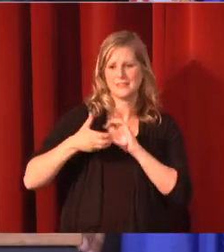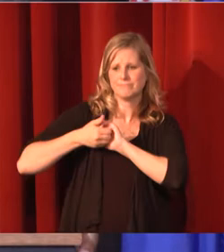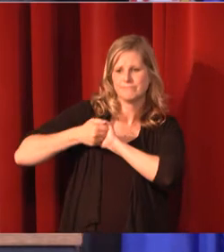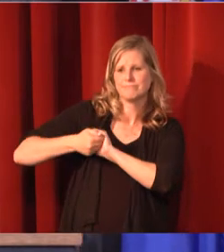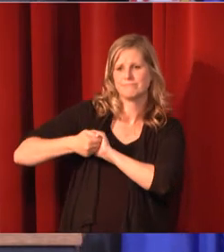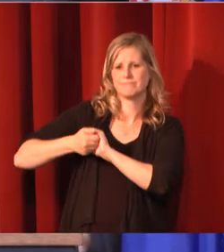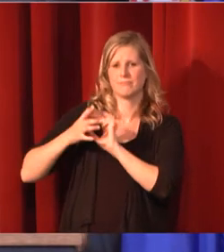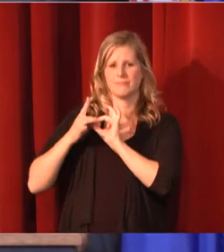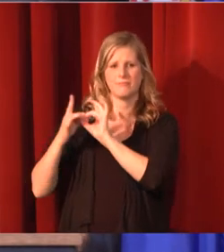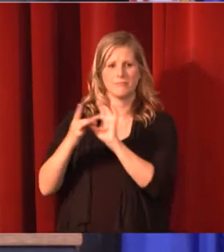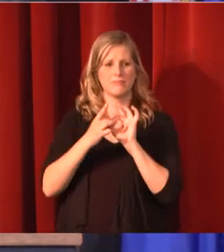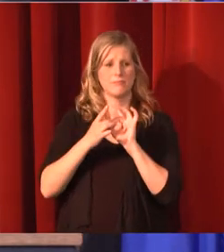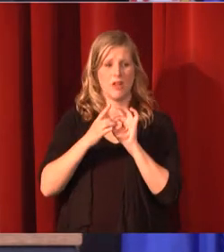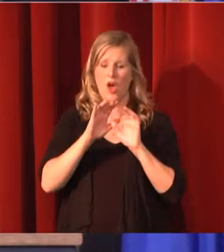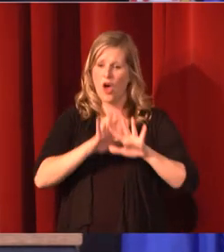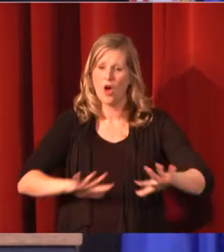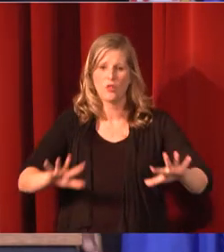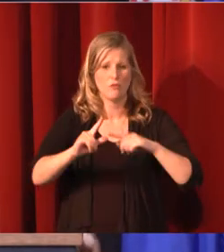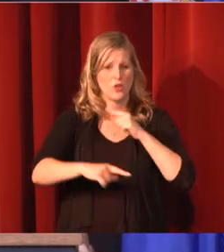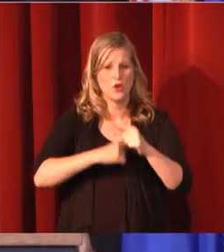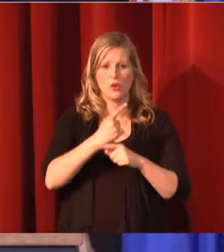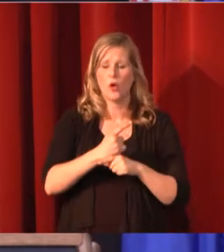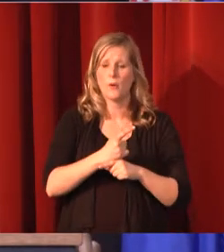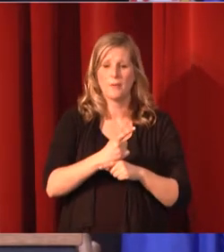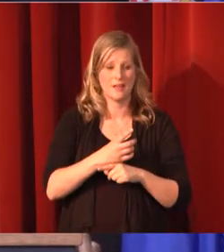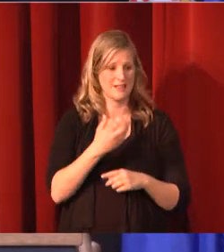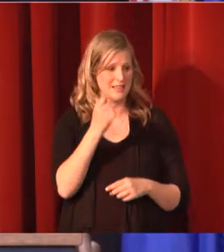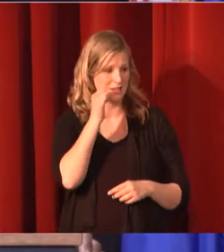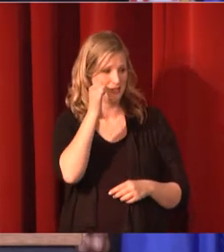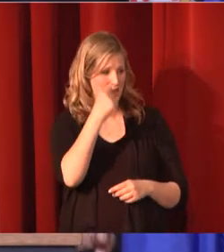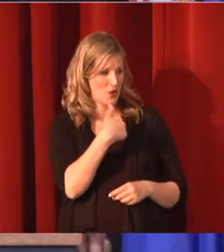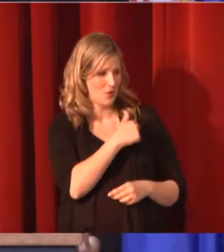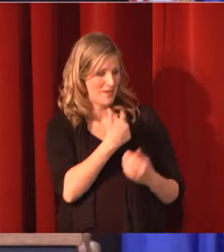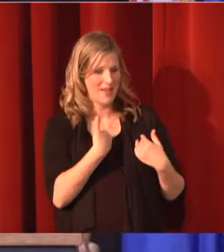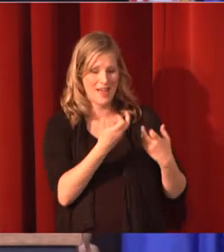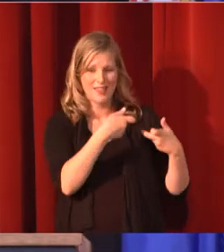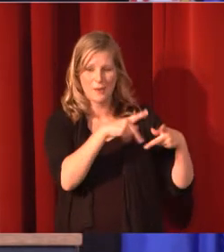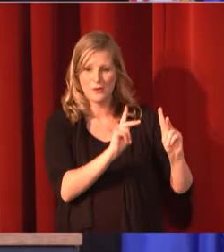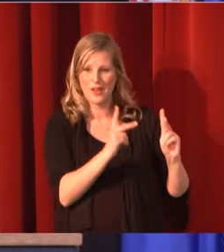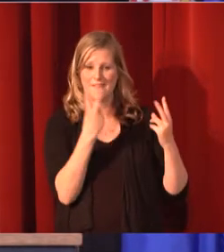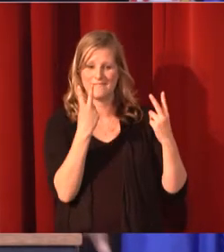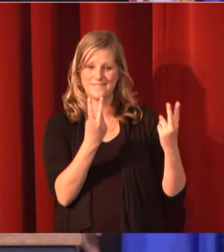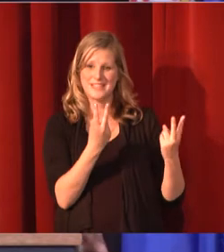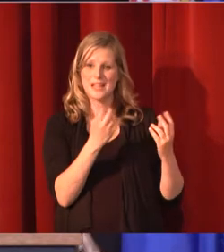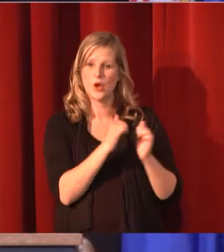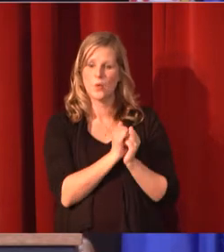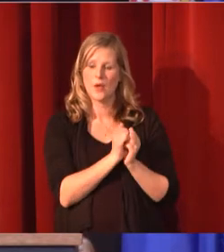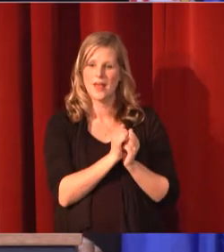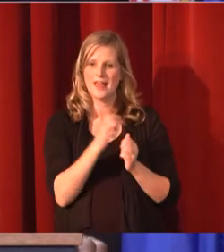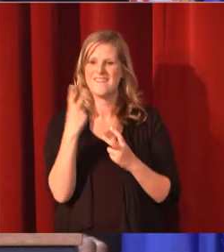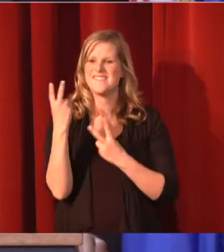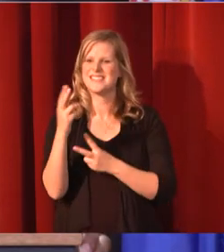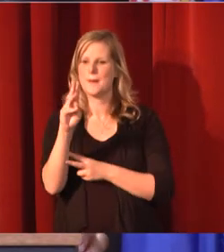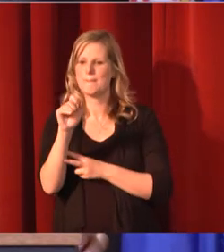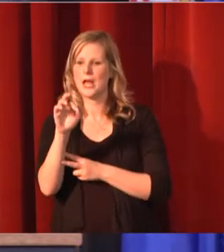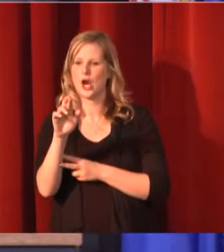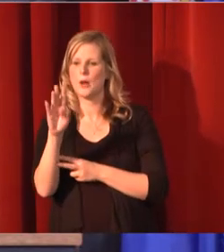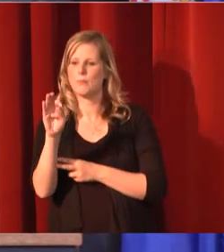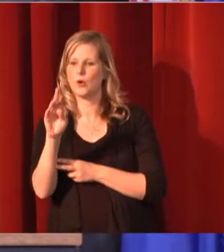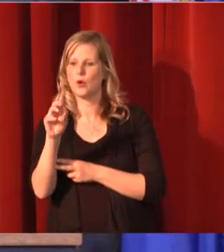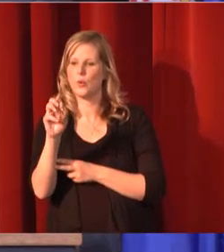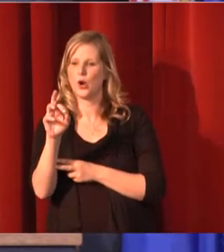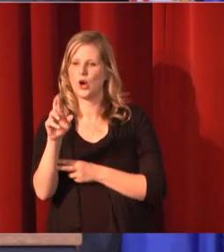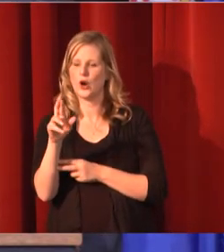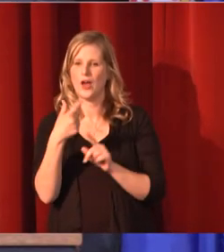cities across the globe just yesterday Sakina and I got a chance to visit with our visiting mayor Brewer from